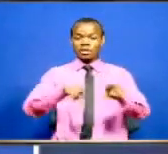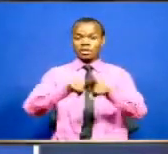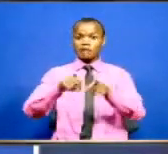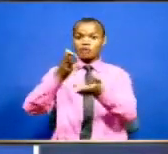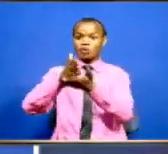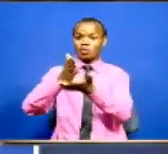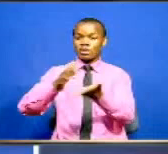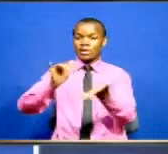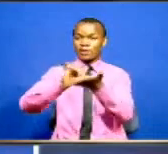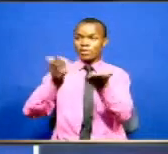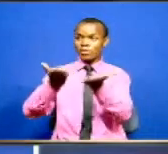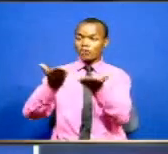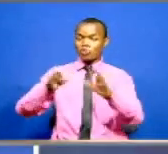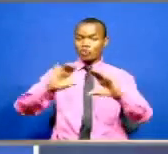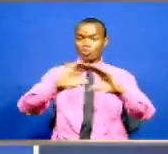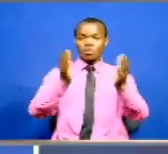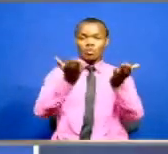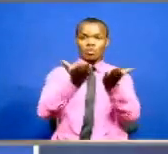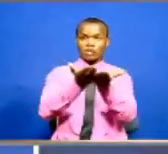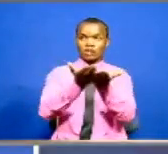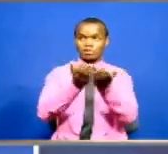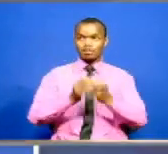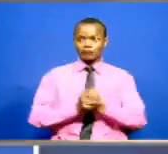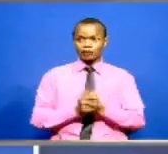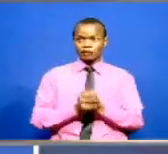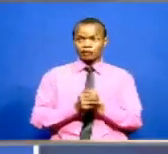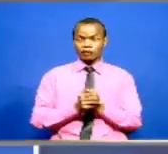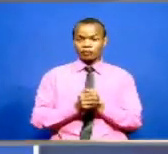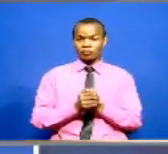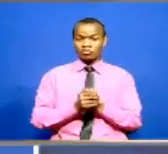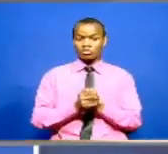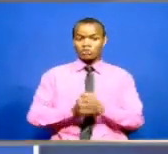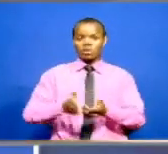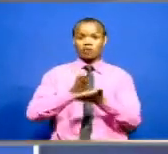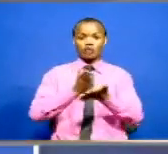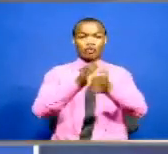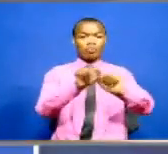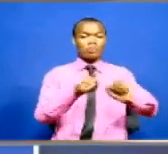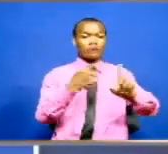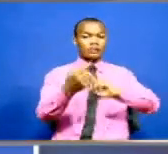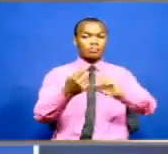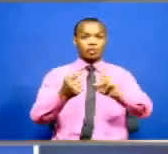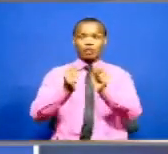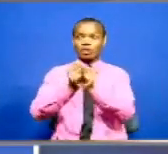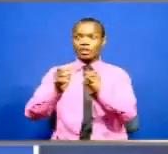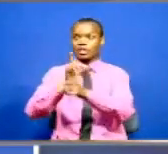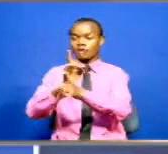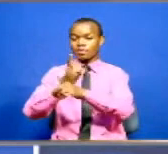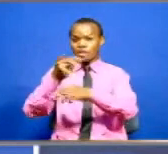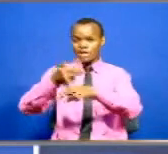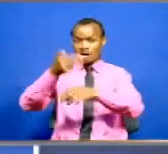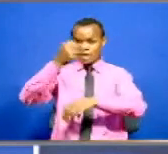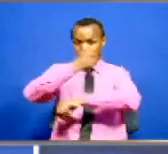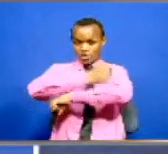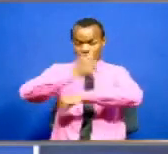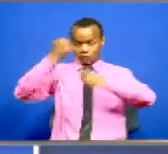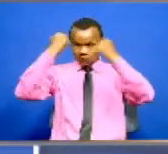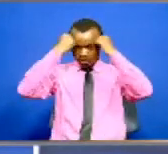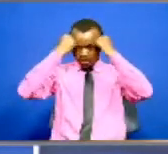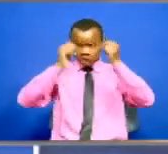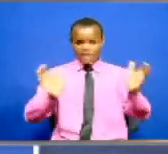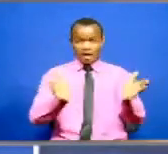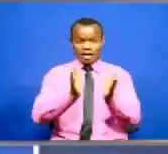world is going. In a month's time, we will be speaking to different high school students to just encourage them to